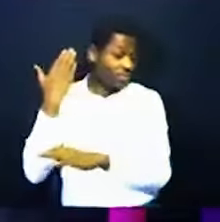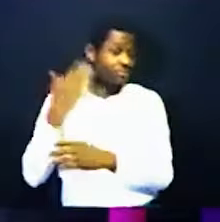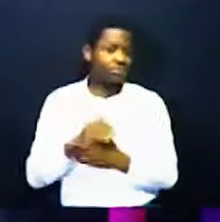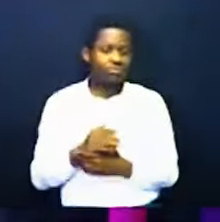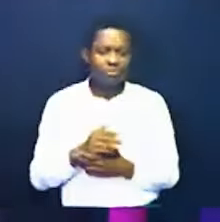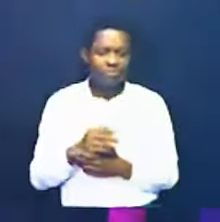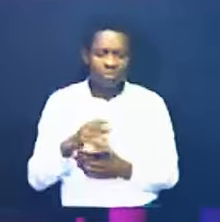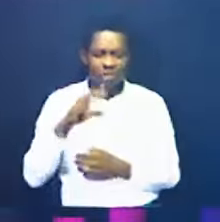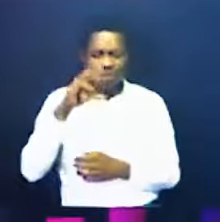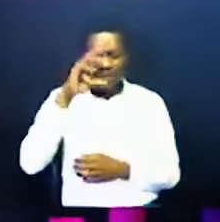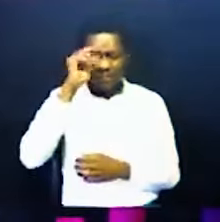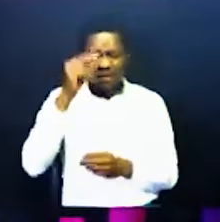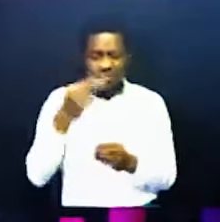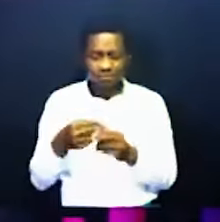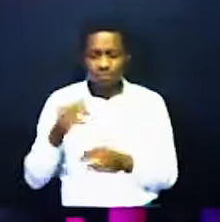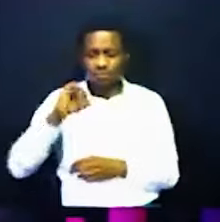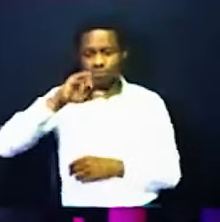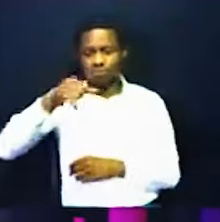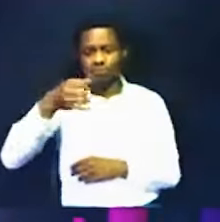John Newton sang,